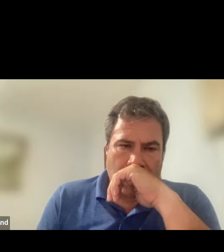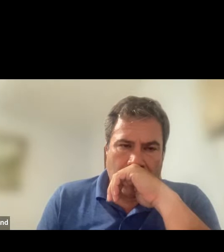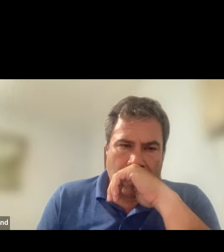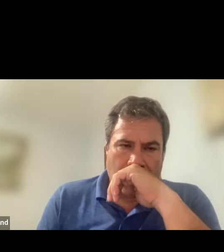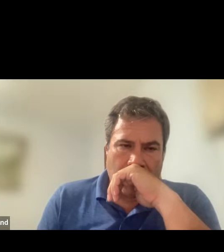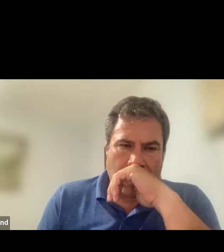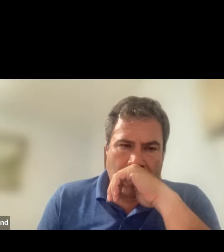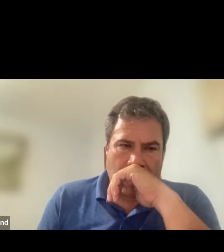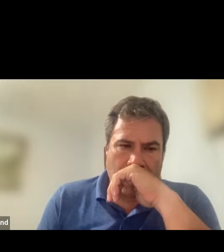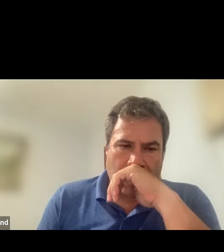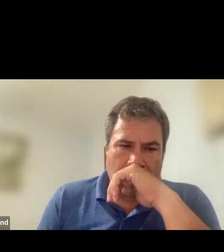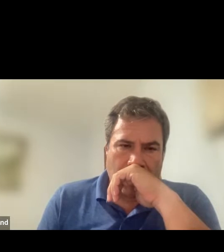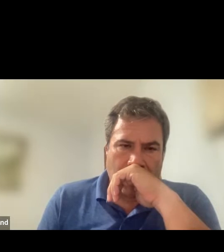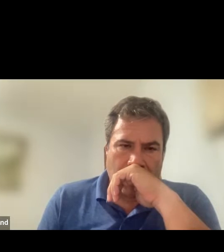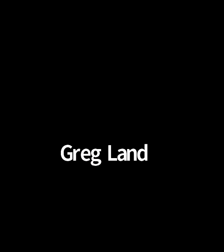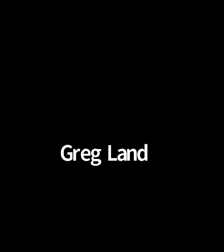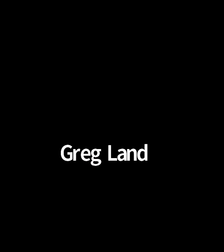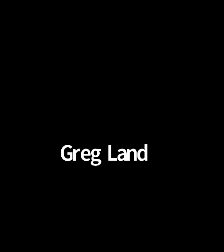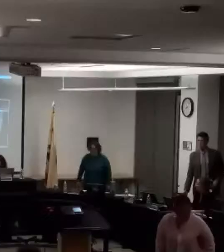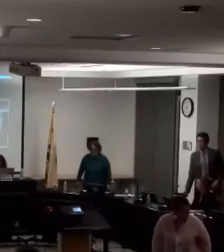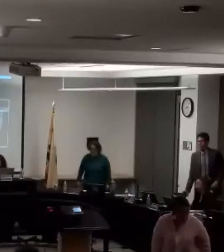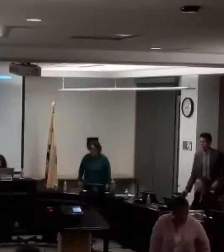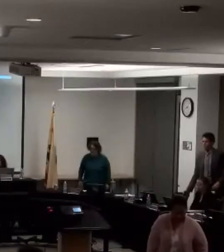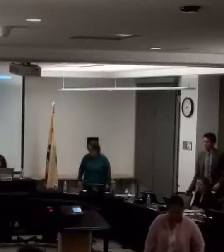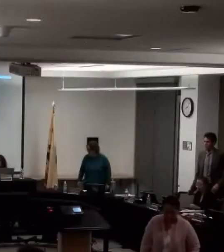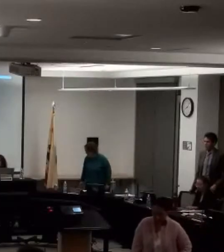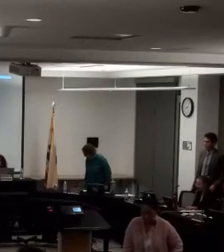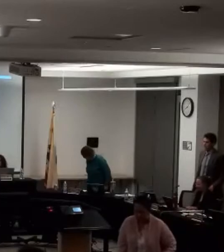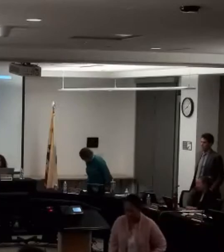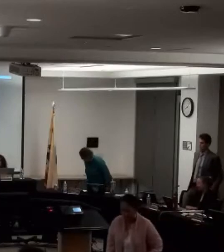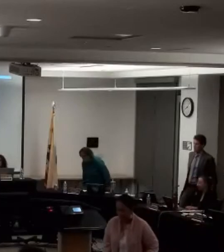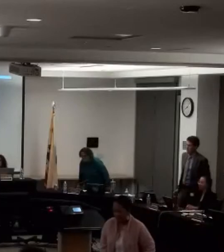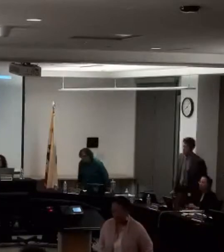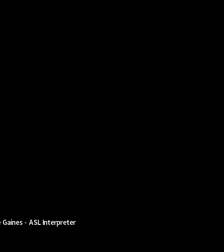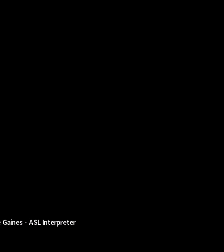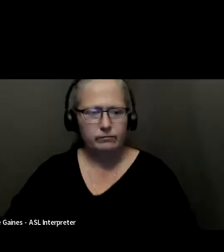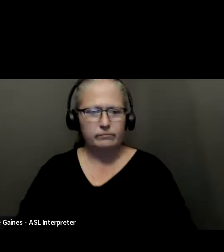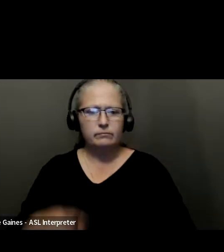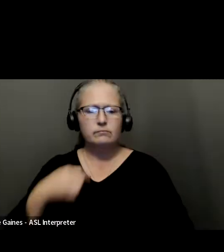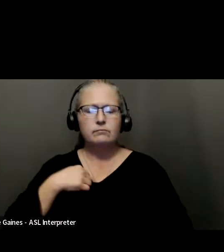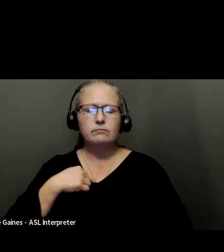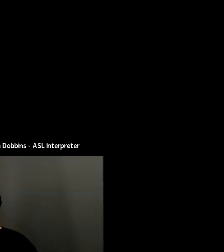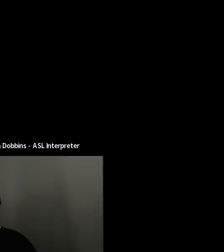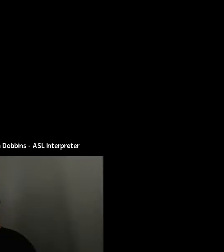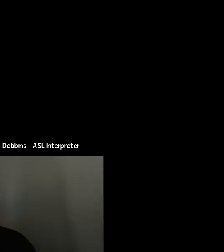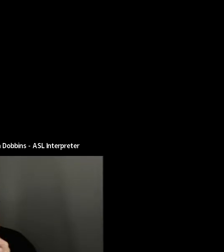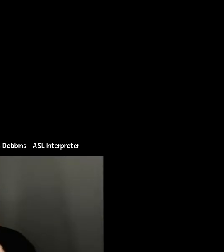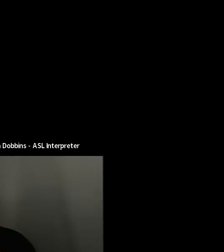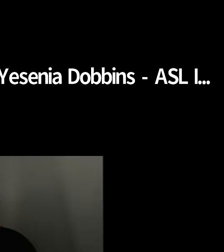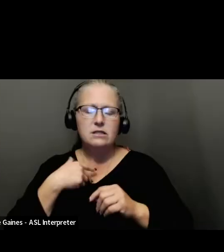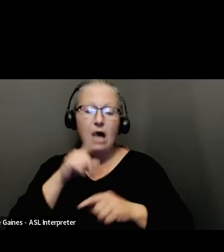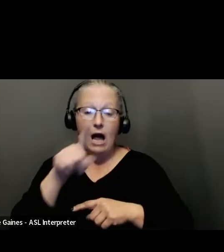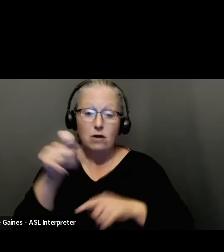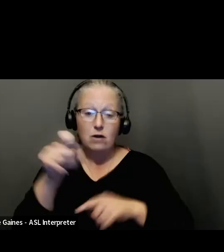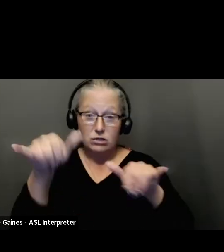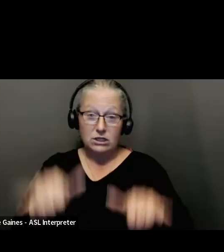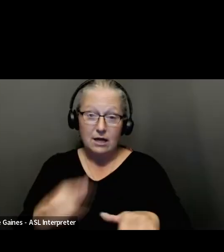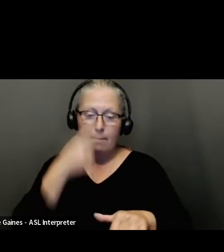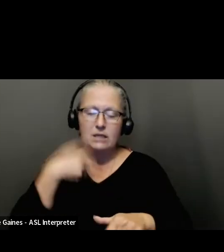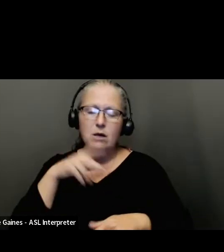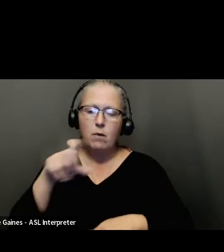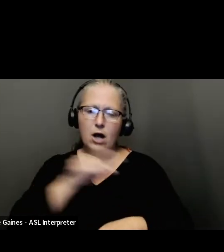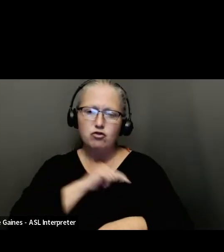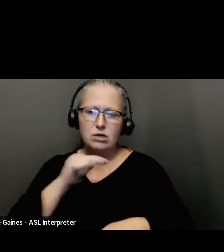Can I make a few comments? Okay. So I asked you to stay because I was going to ask